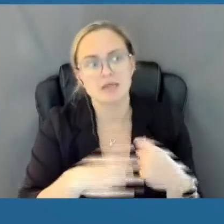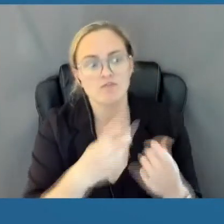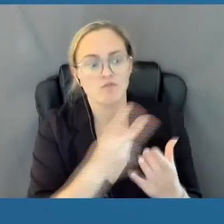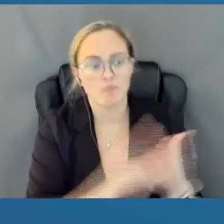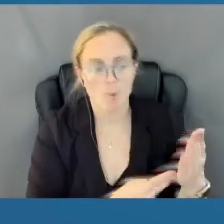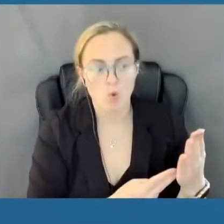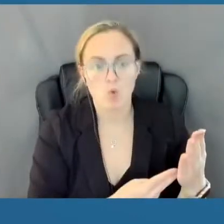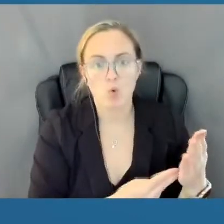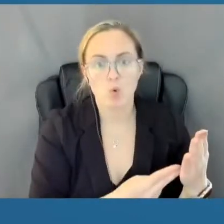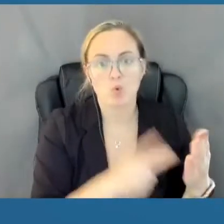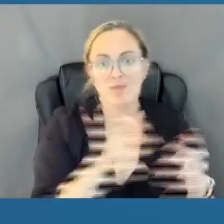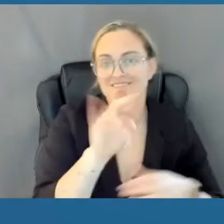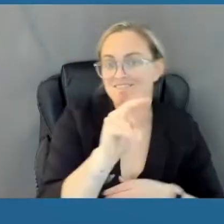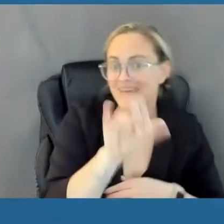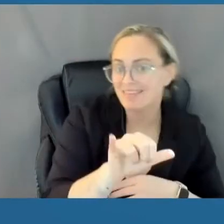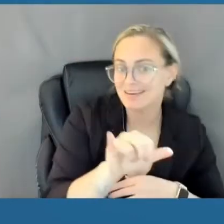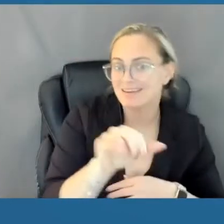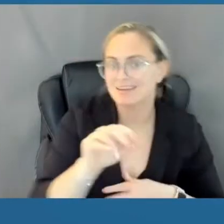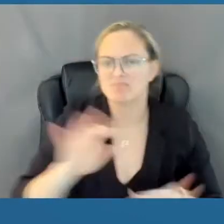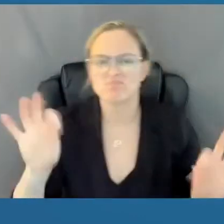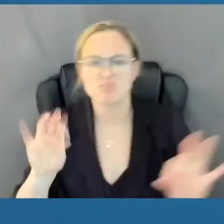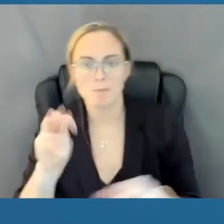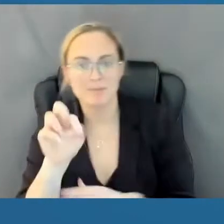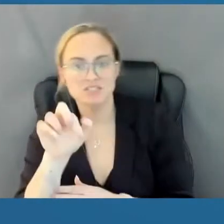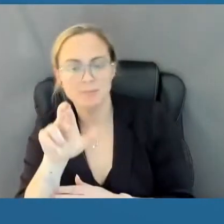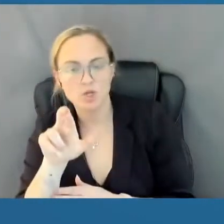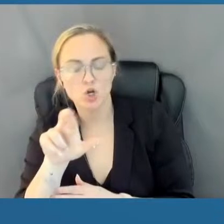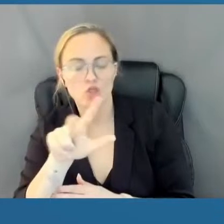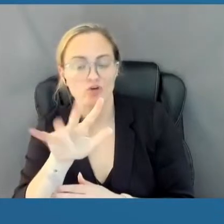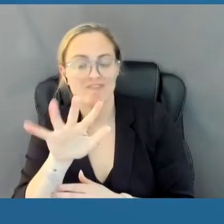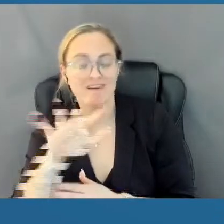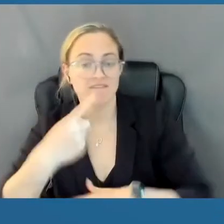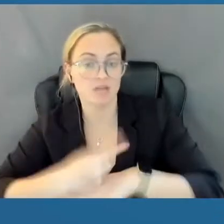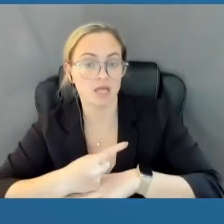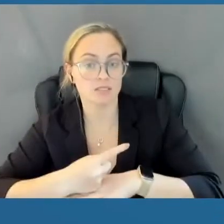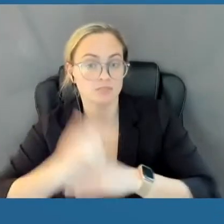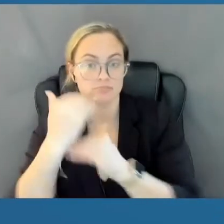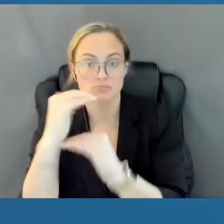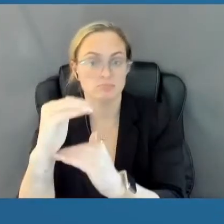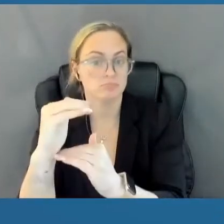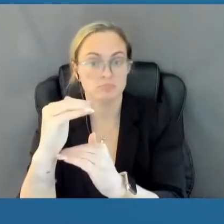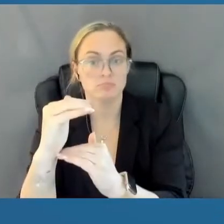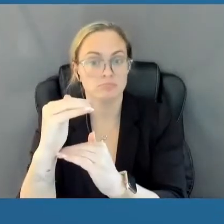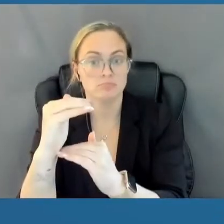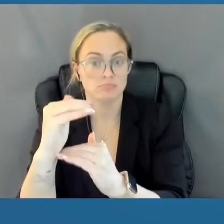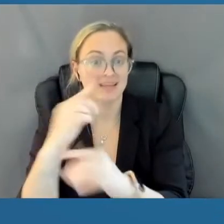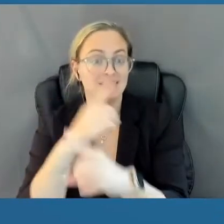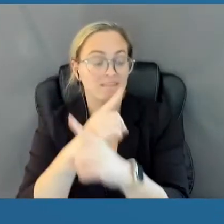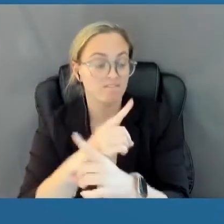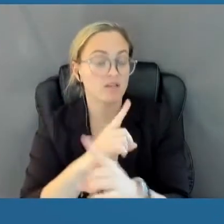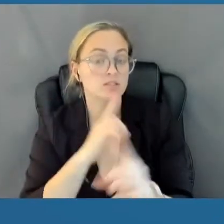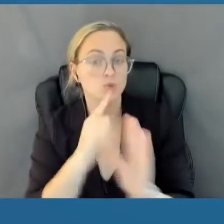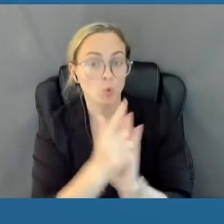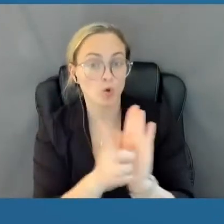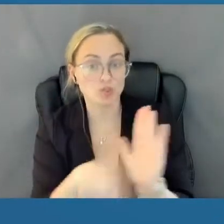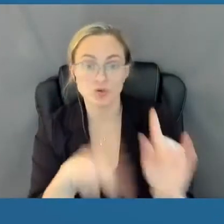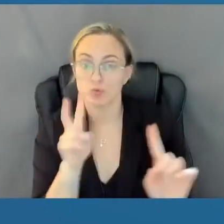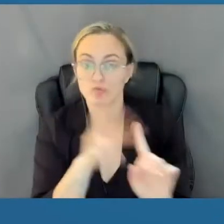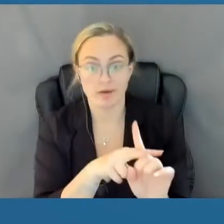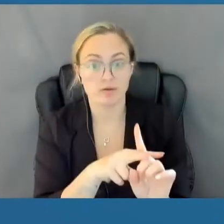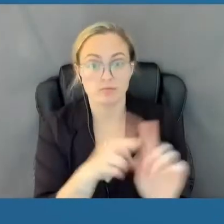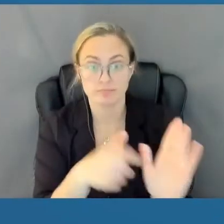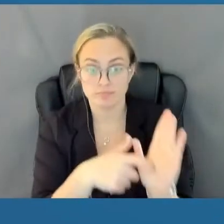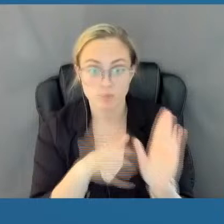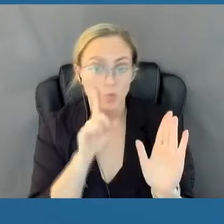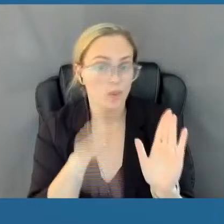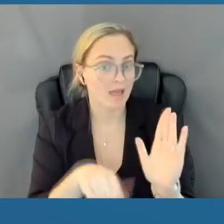felony and misdemeanor cases, there will be a 35-day period in which defense attorneys will need to file their any